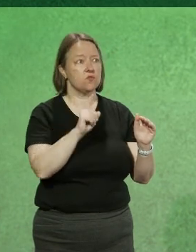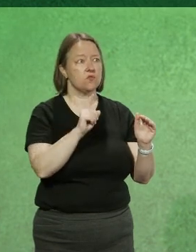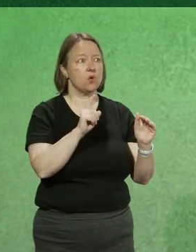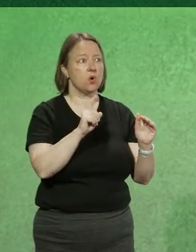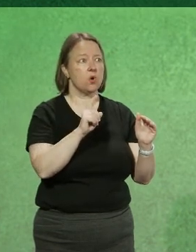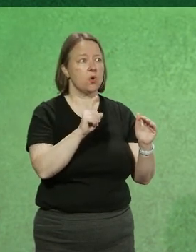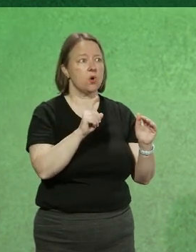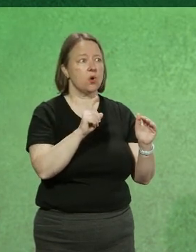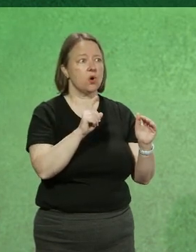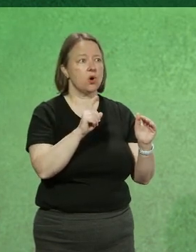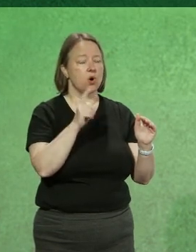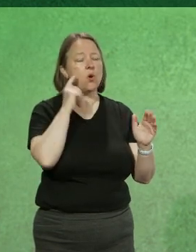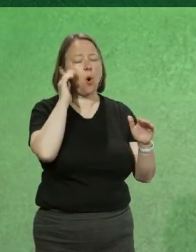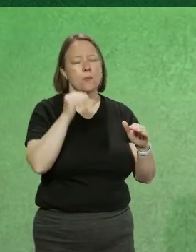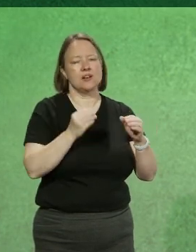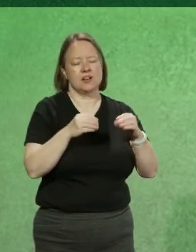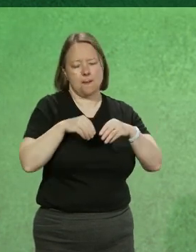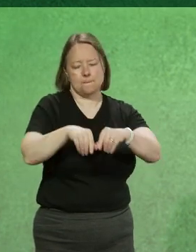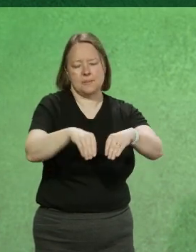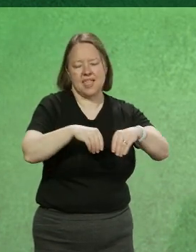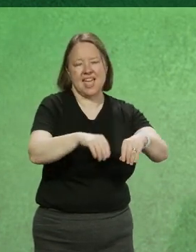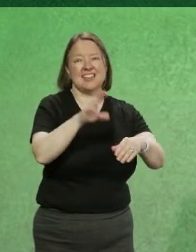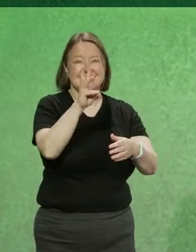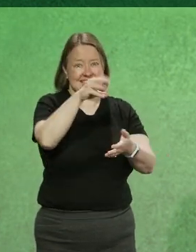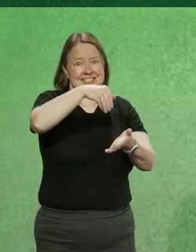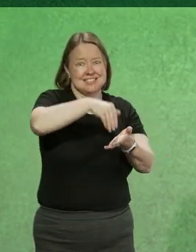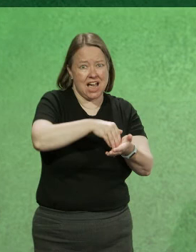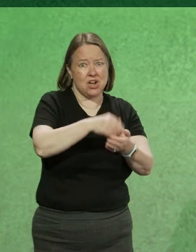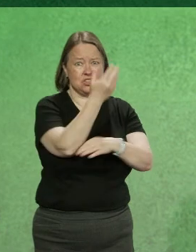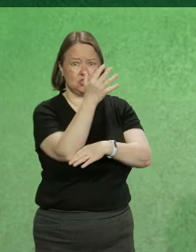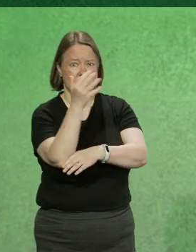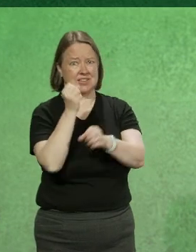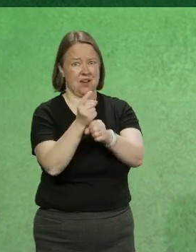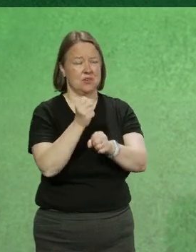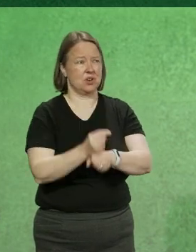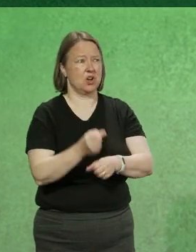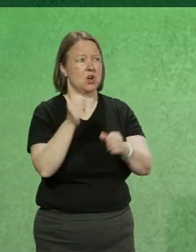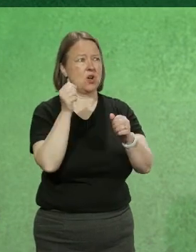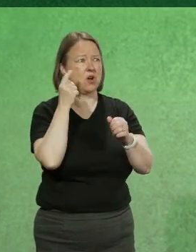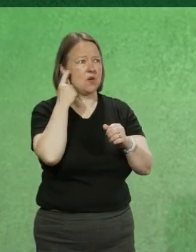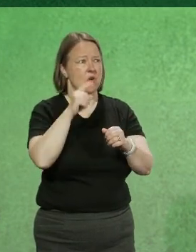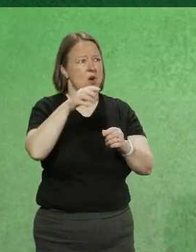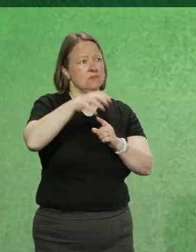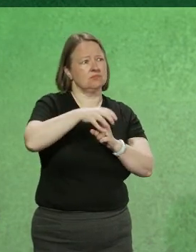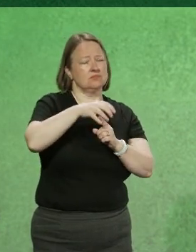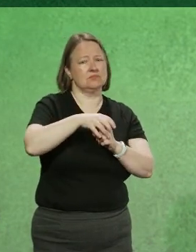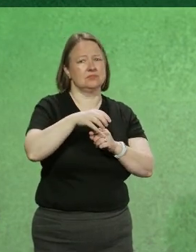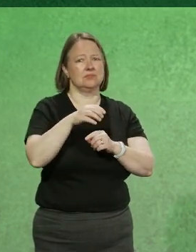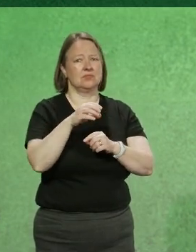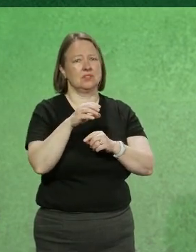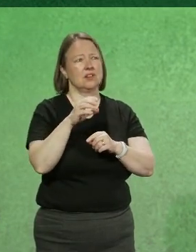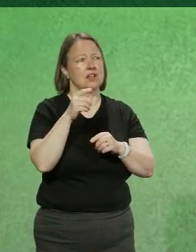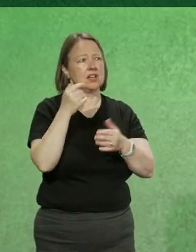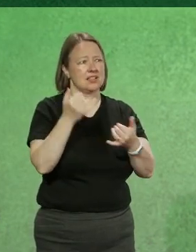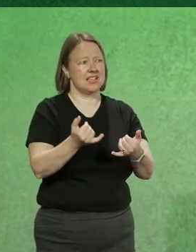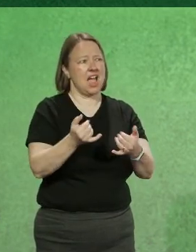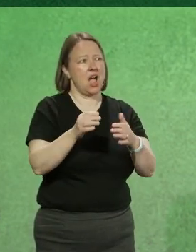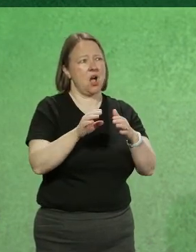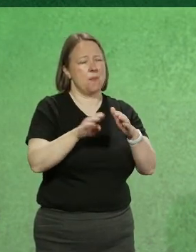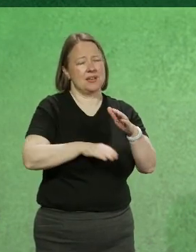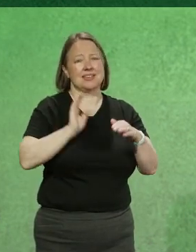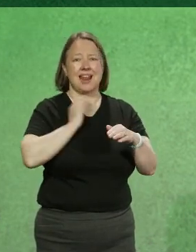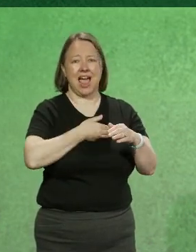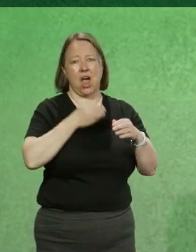we are hoping to plant about 6,000 per year with the spent mushroom compost, based on our calculations through